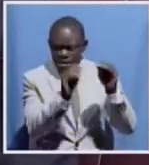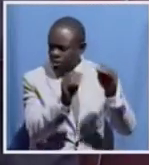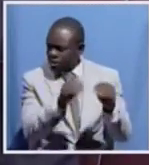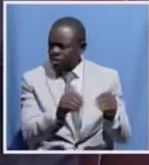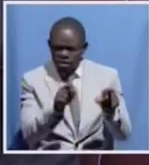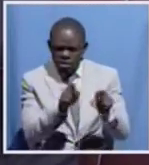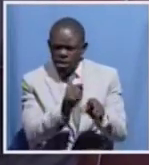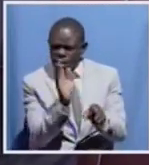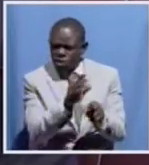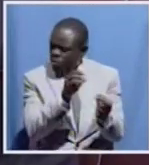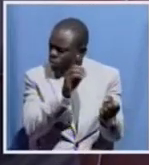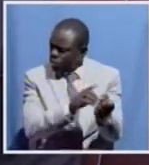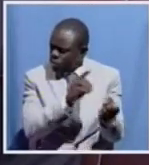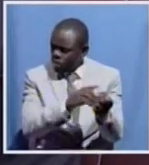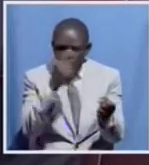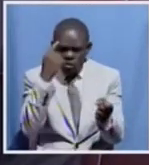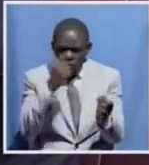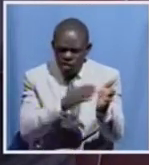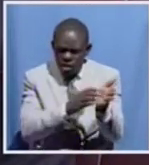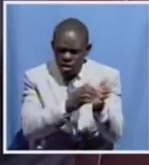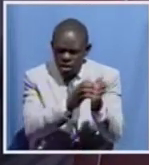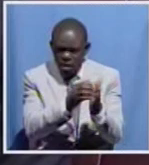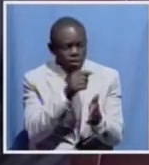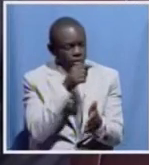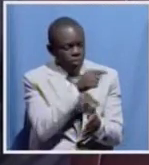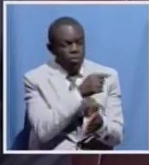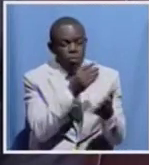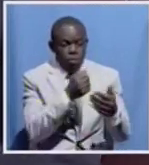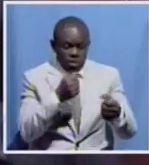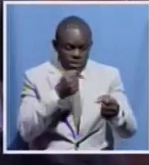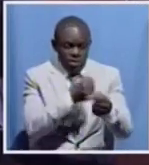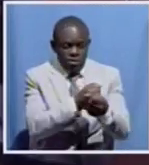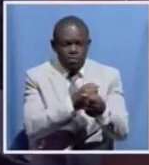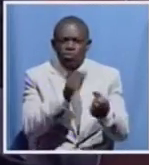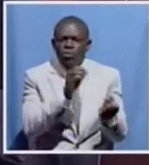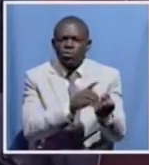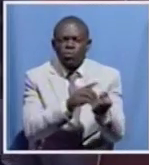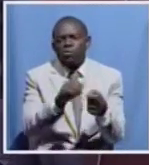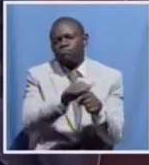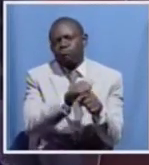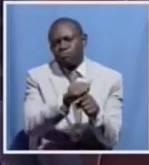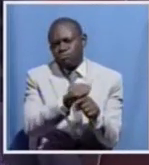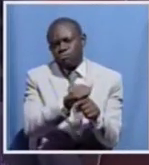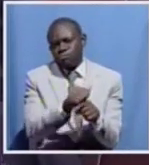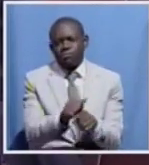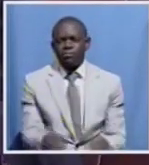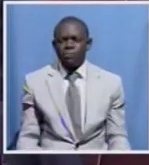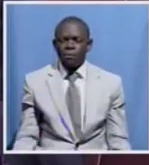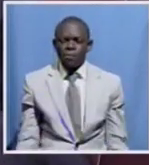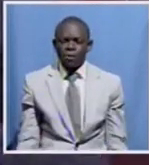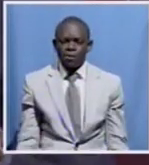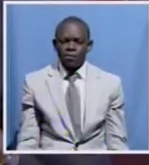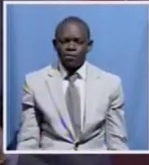The other great thing about this is UTH Cancer Center now